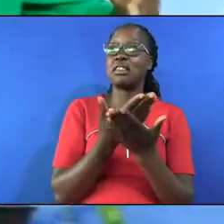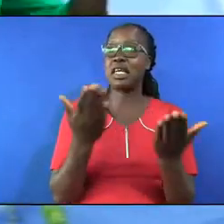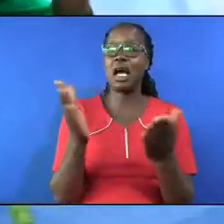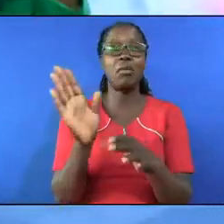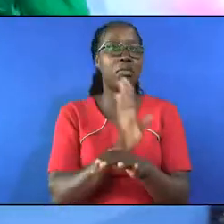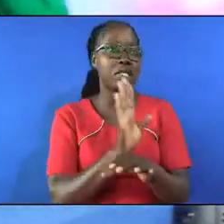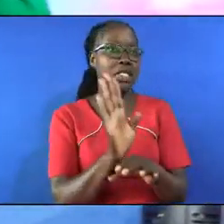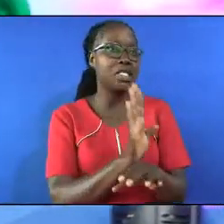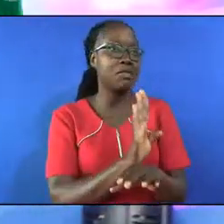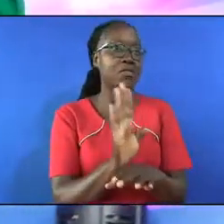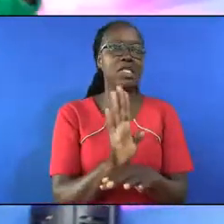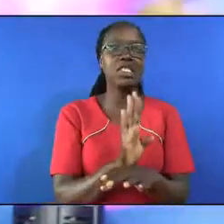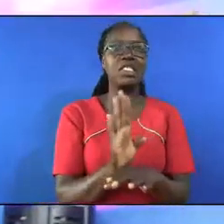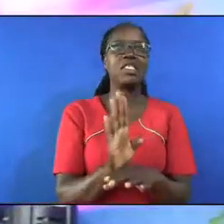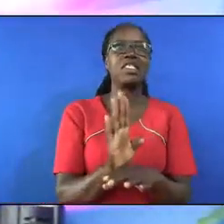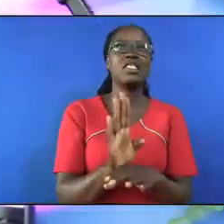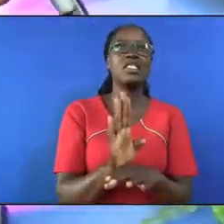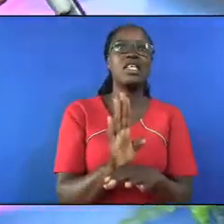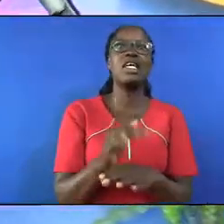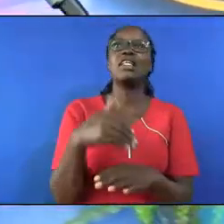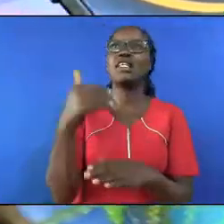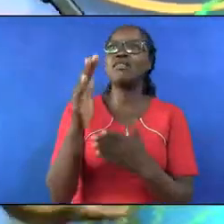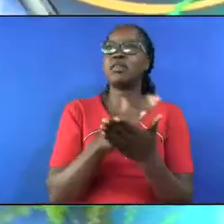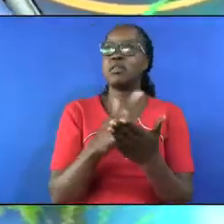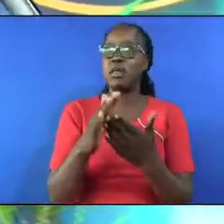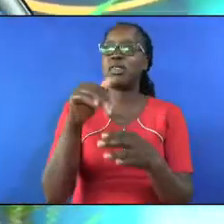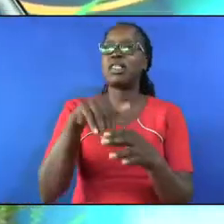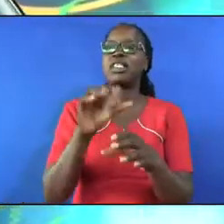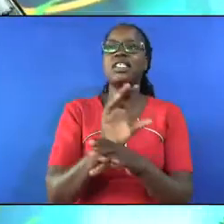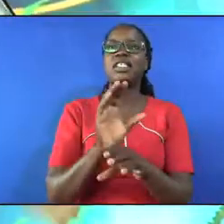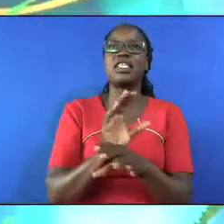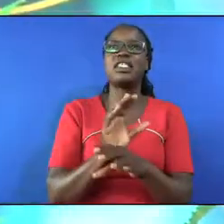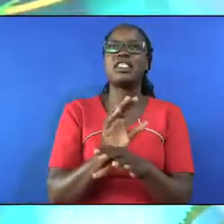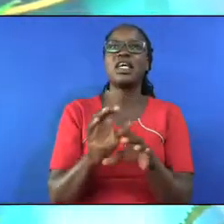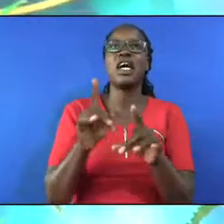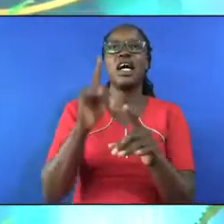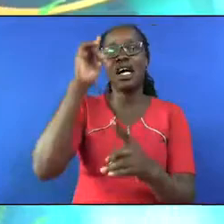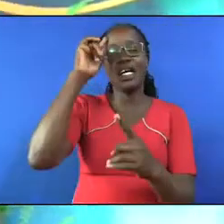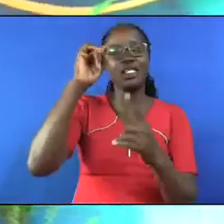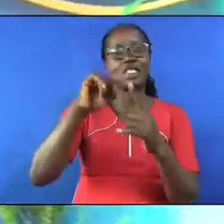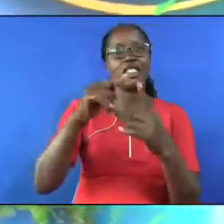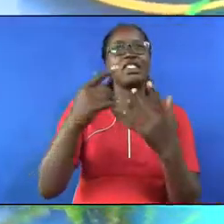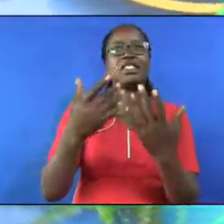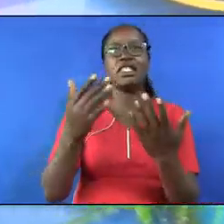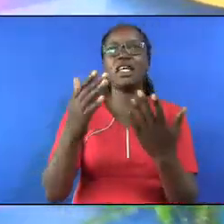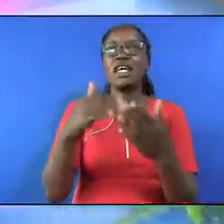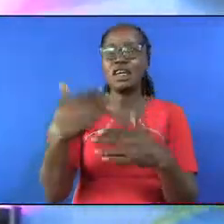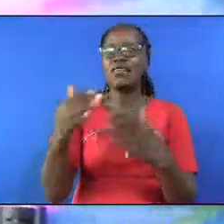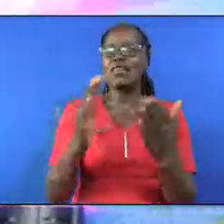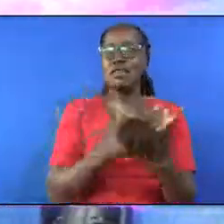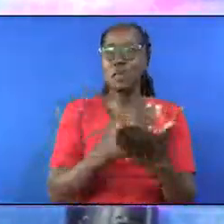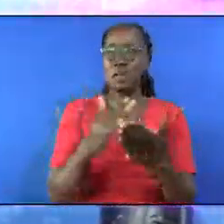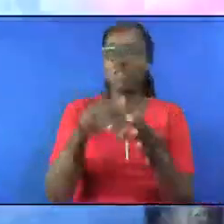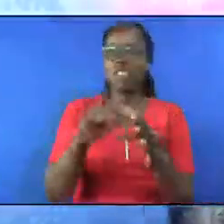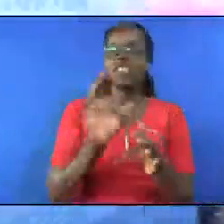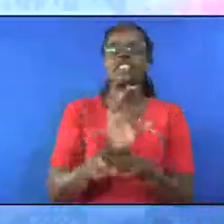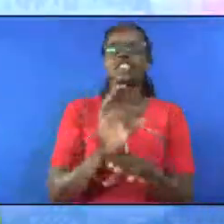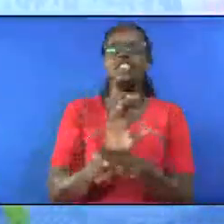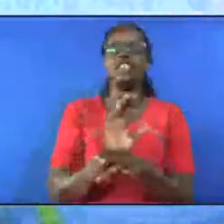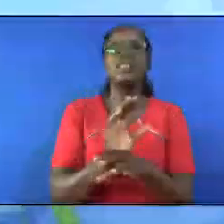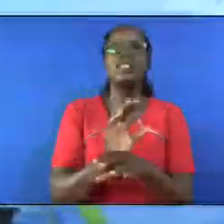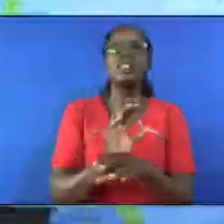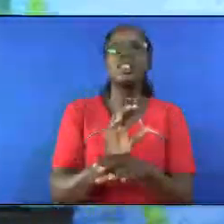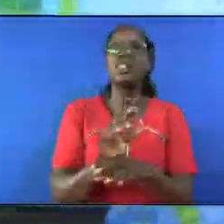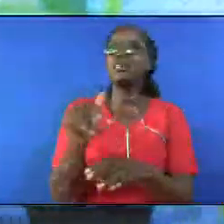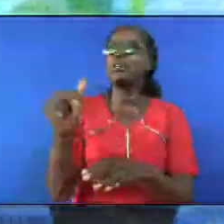busy. We are in every department in the church. Even our children are in every department in the church. You're busy here, you're